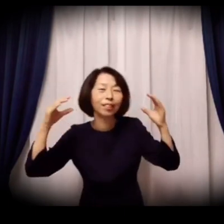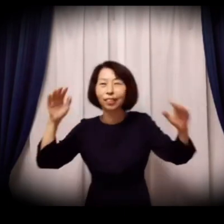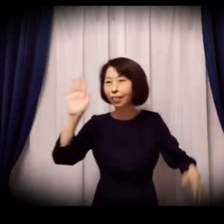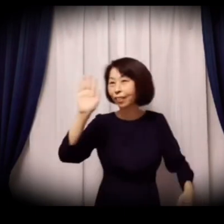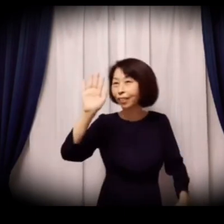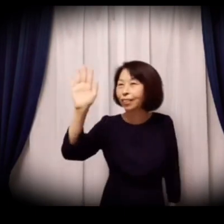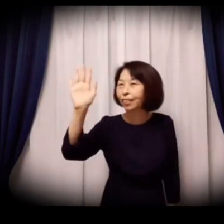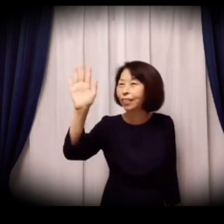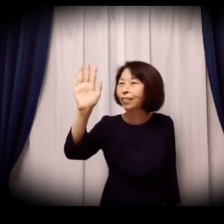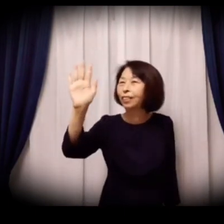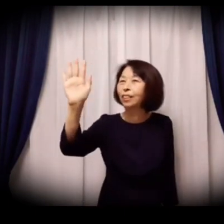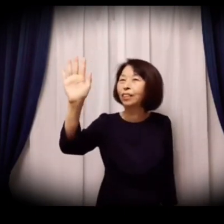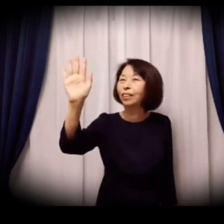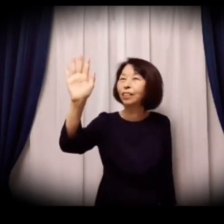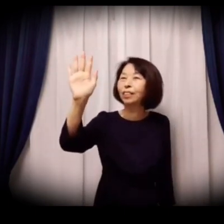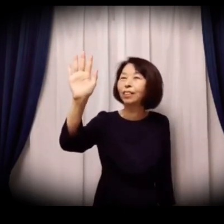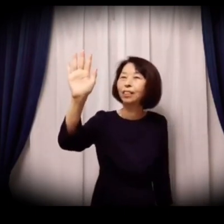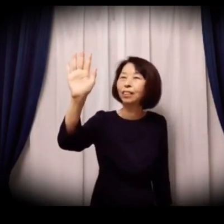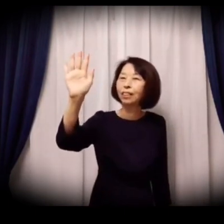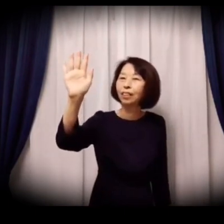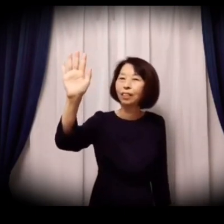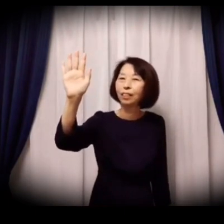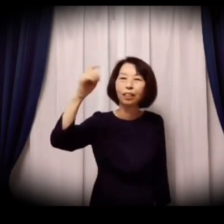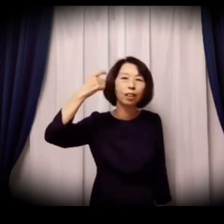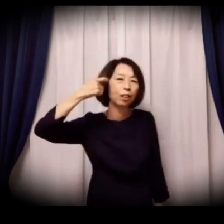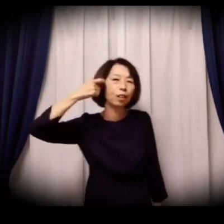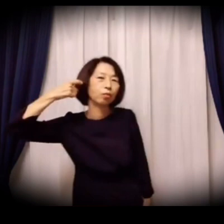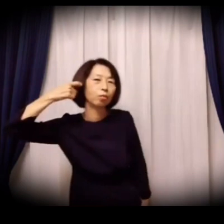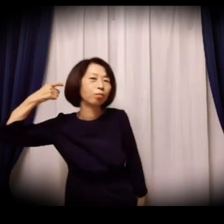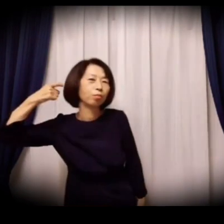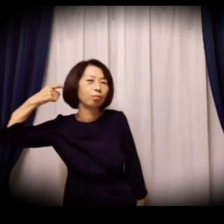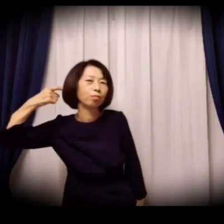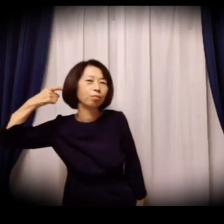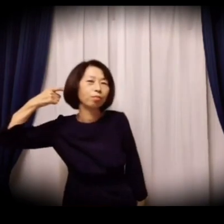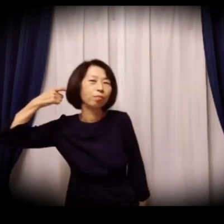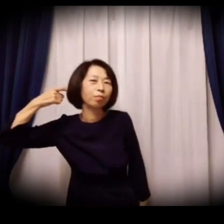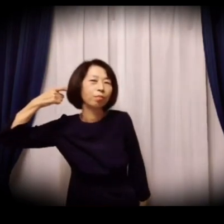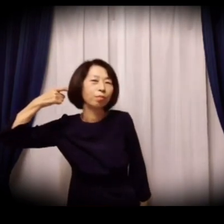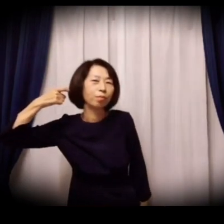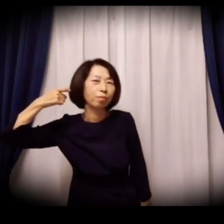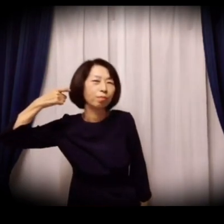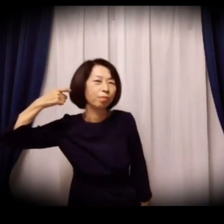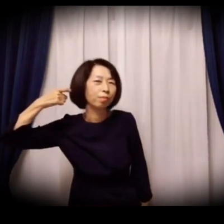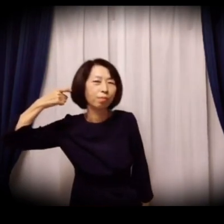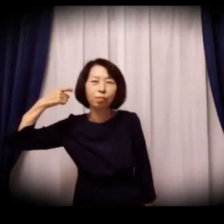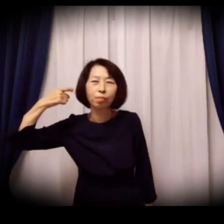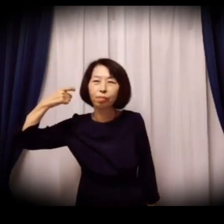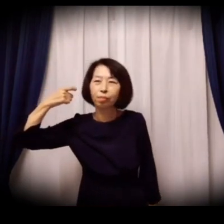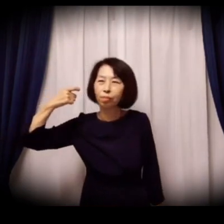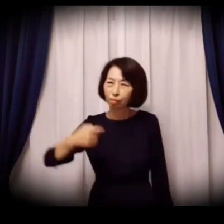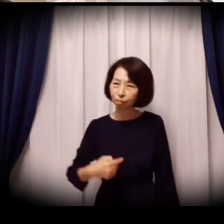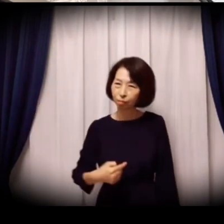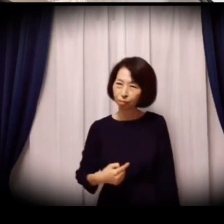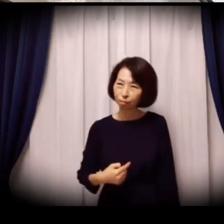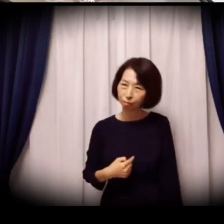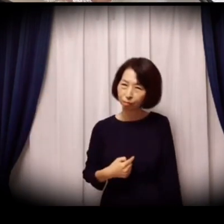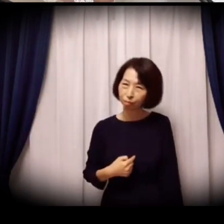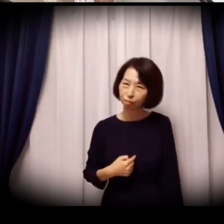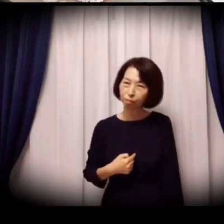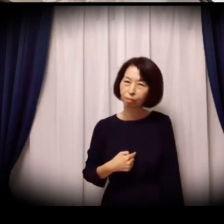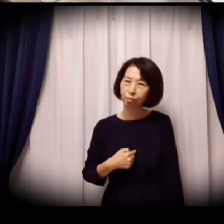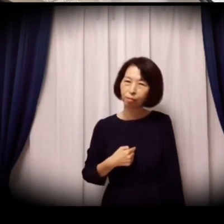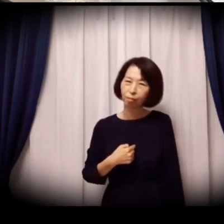field where you go And if you care Don't